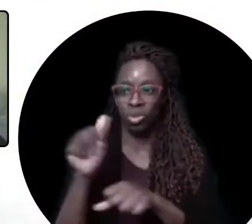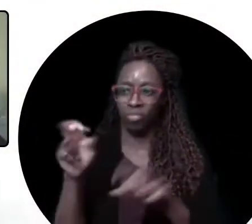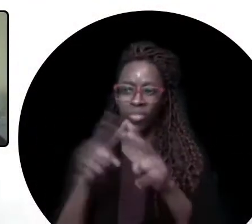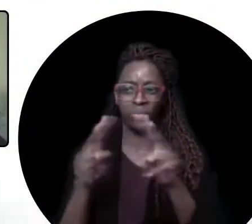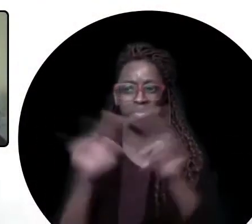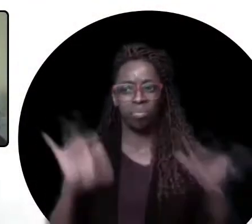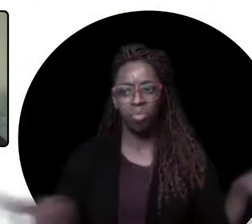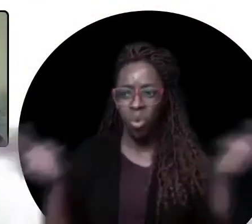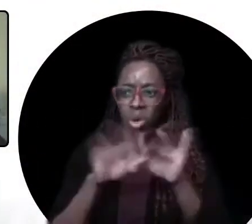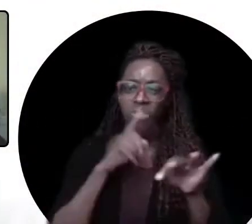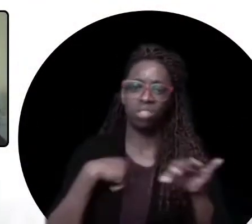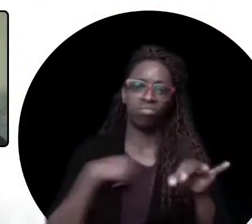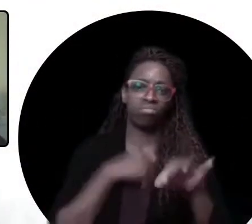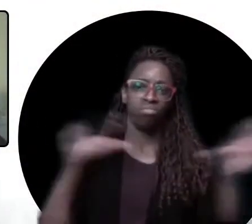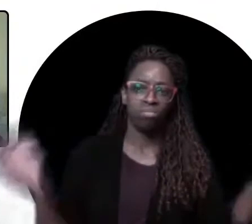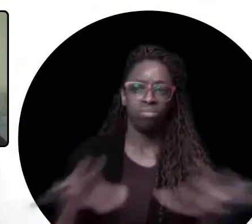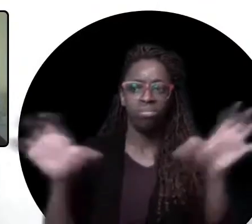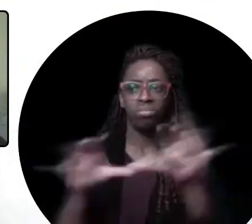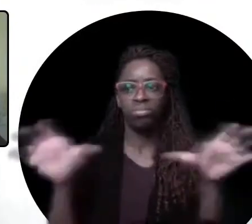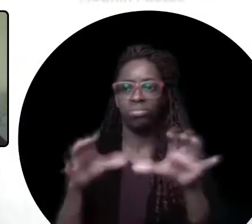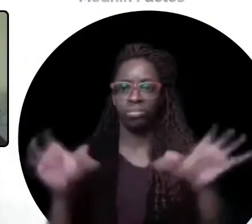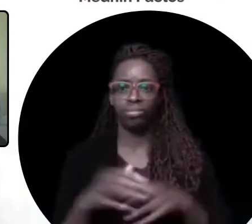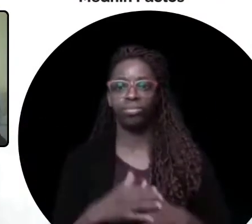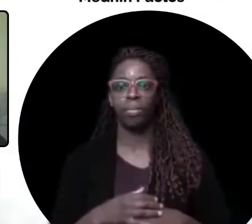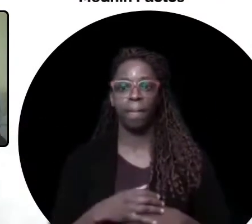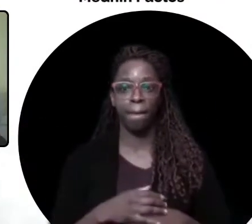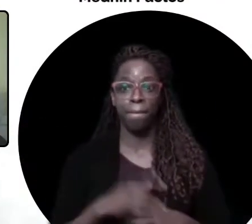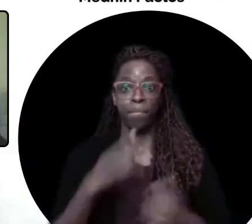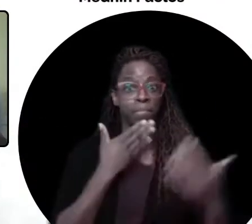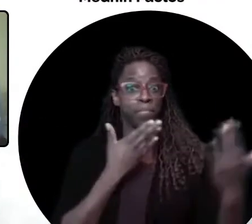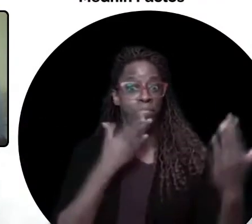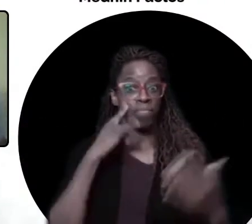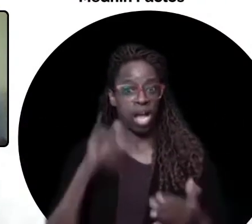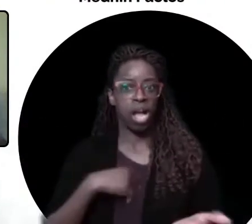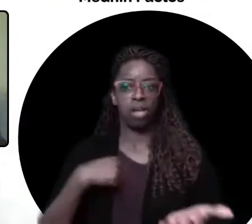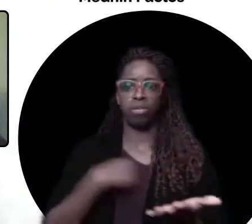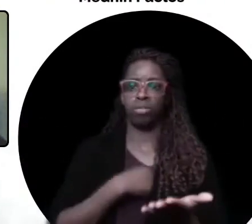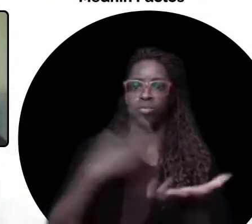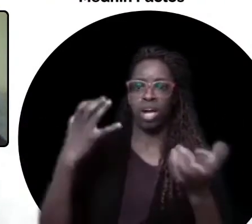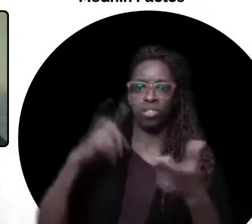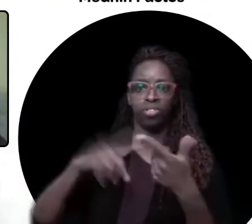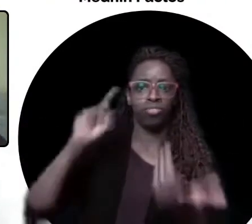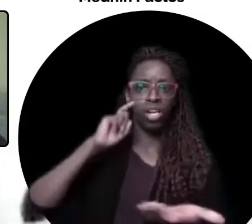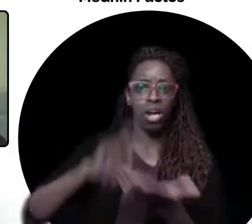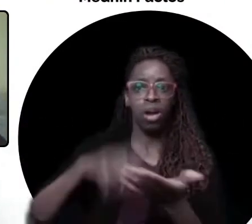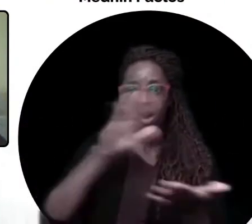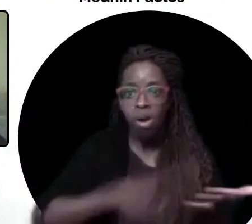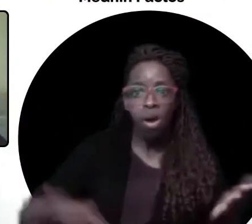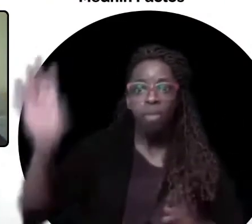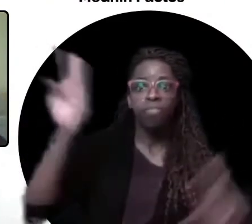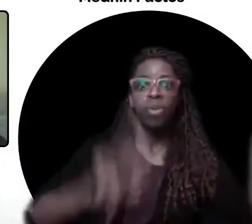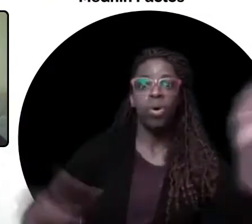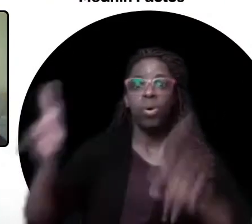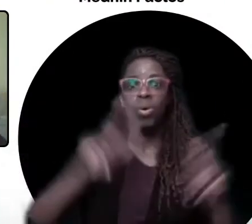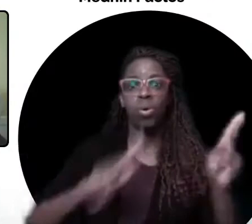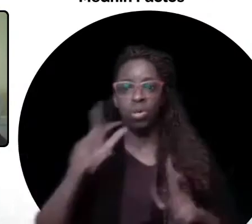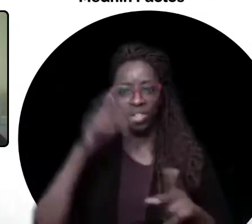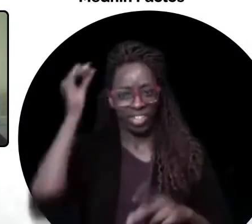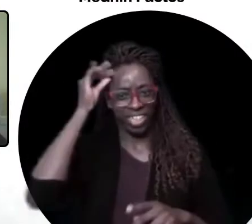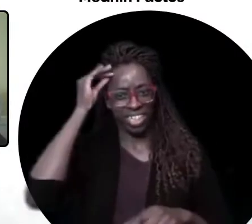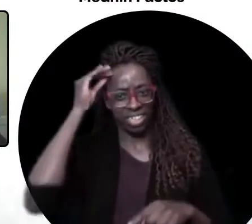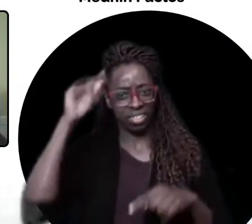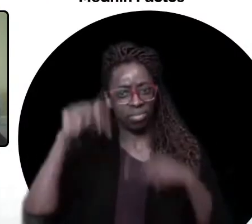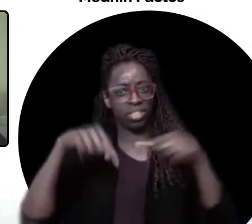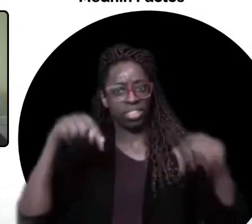here thinking about this from an abolitionist framework, who are coloring outside the lines. And I know I